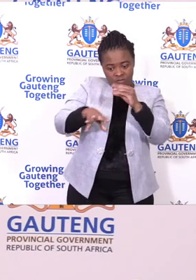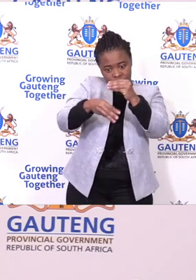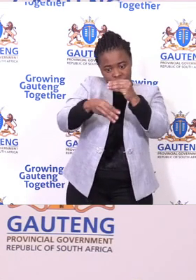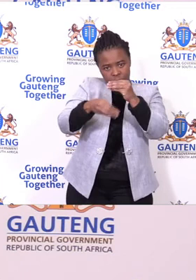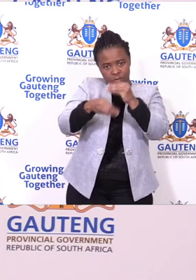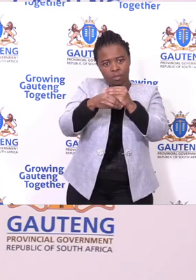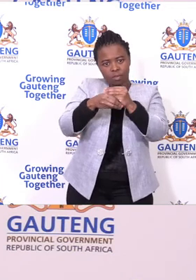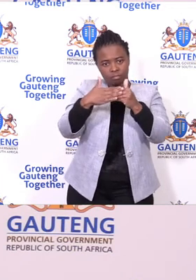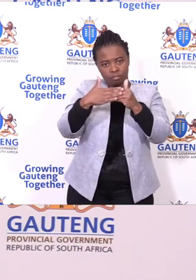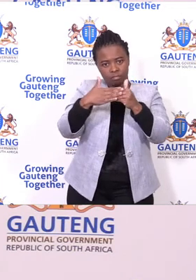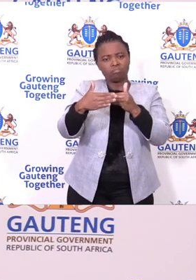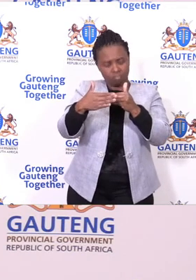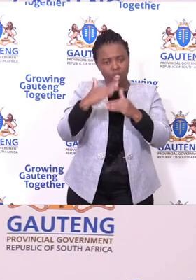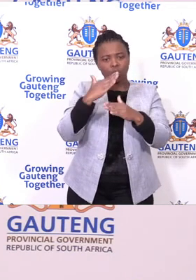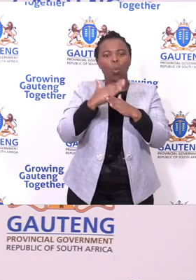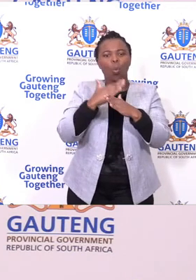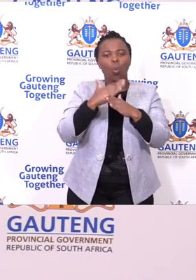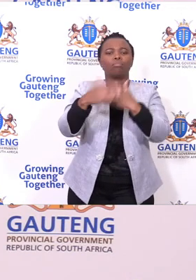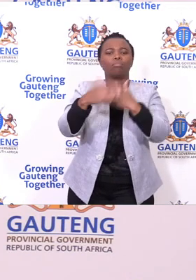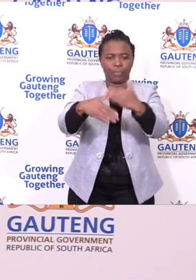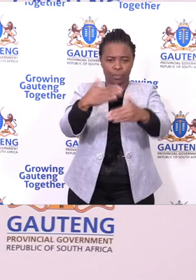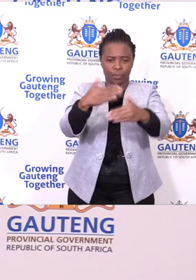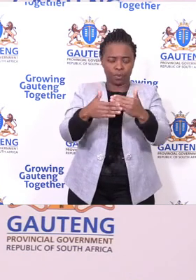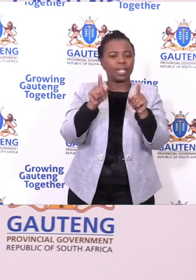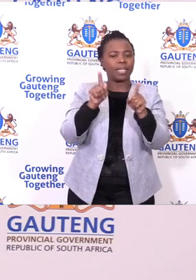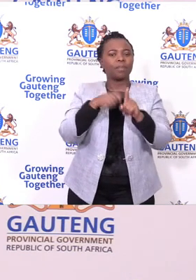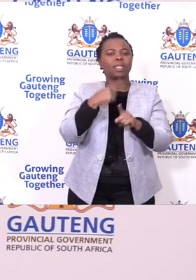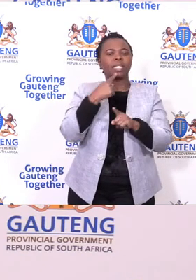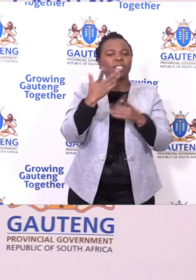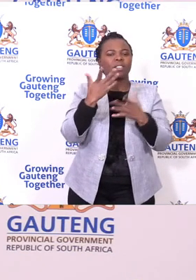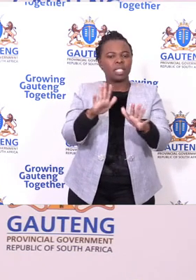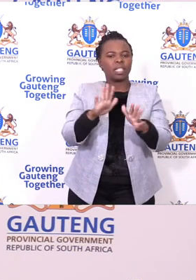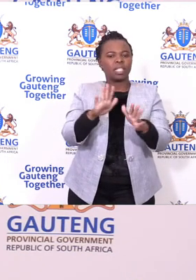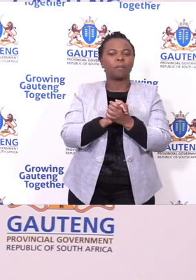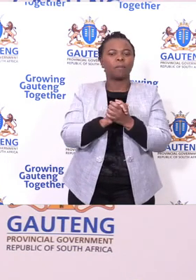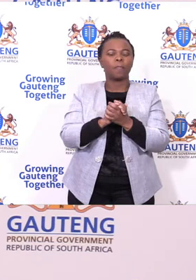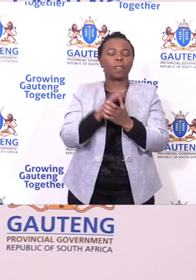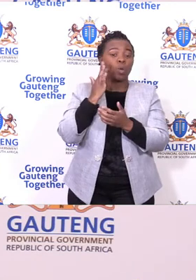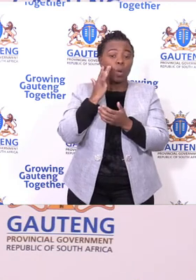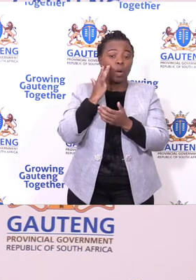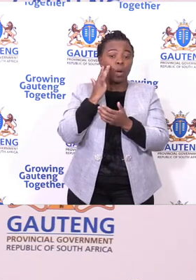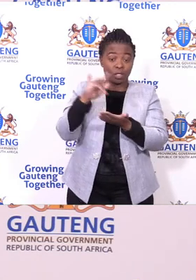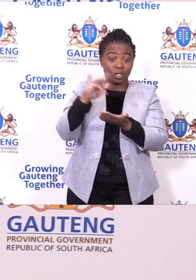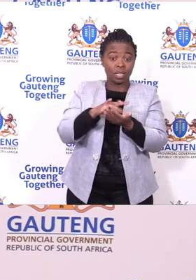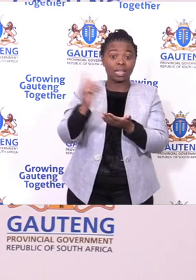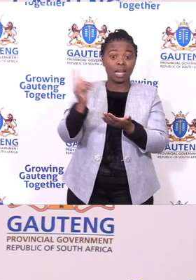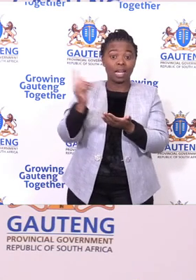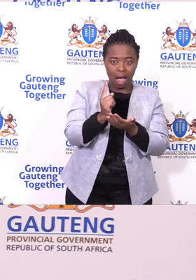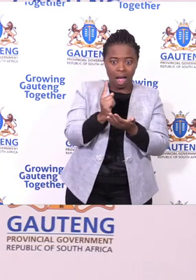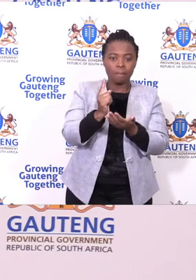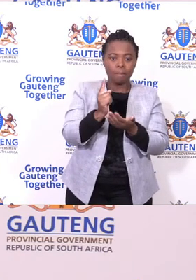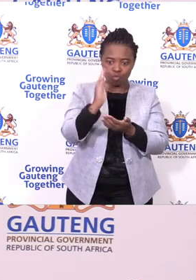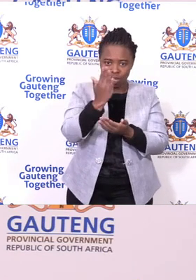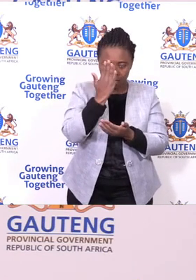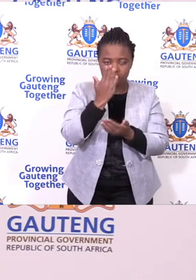in motion. And like I've said to you, we are now dealing with the situation as it comes and responding to it timeously